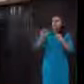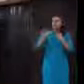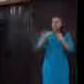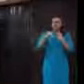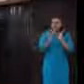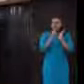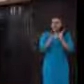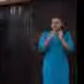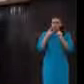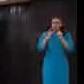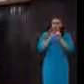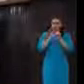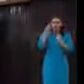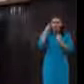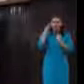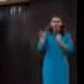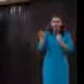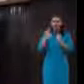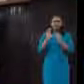to invasion.